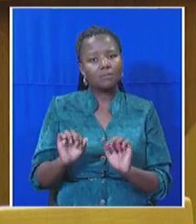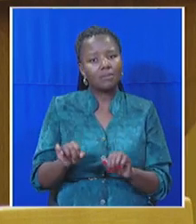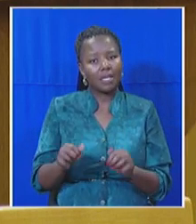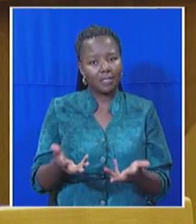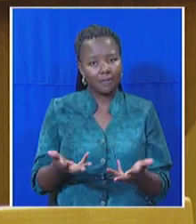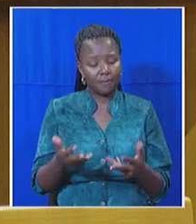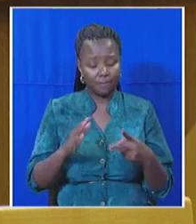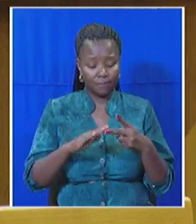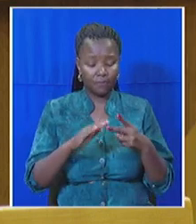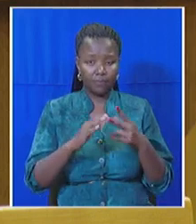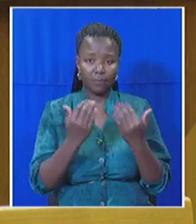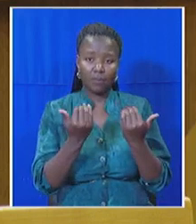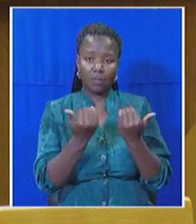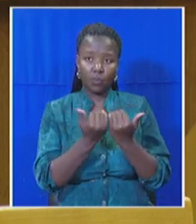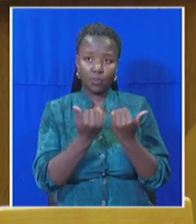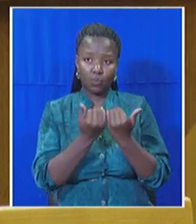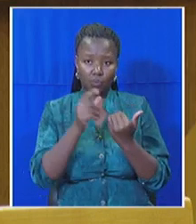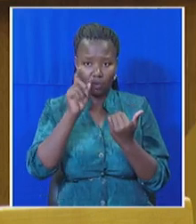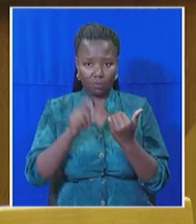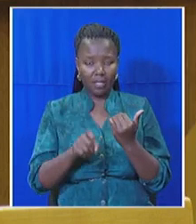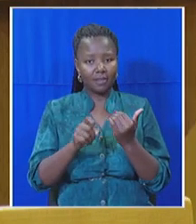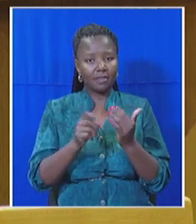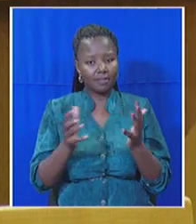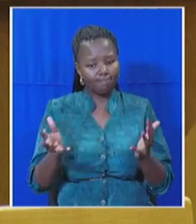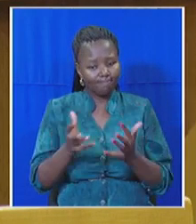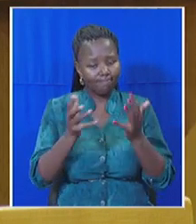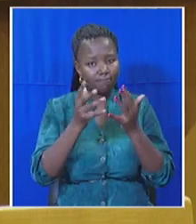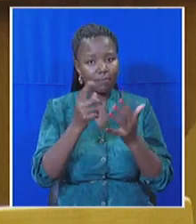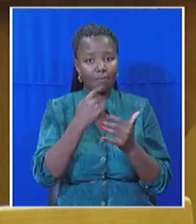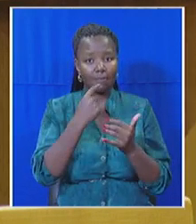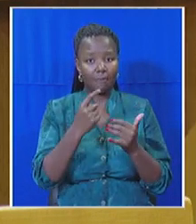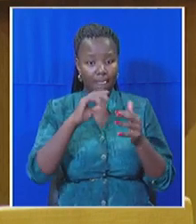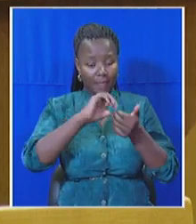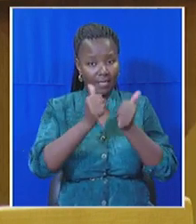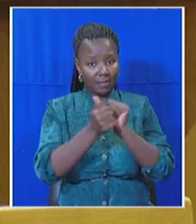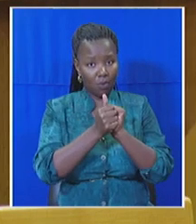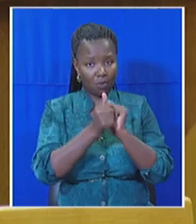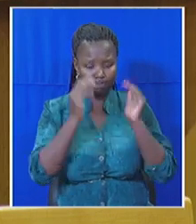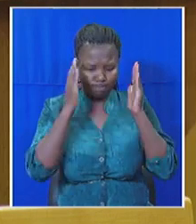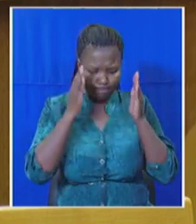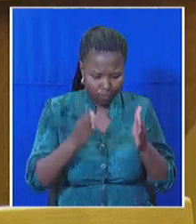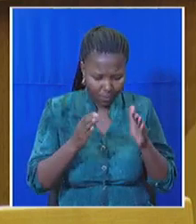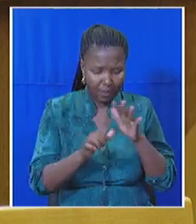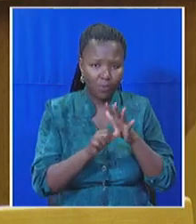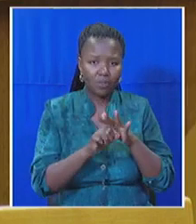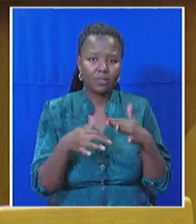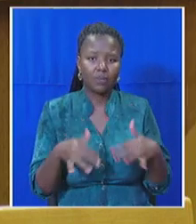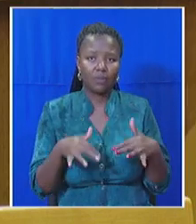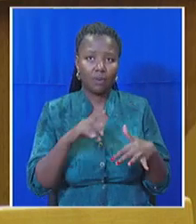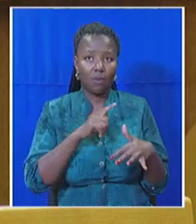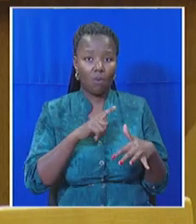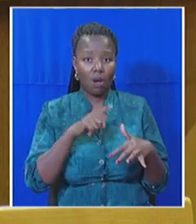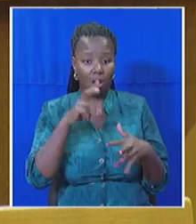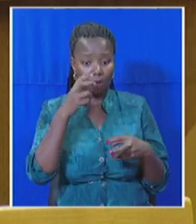Also, schools should be encouraged or compelled now to take sport seriously, because that's where the development should